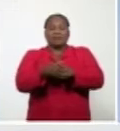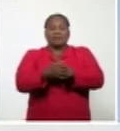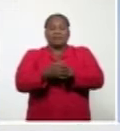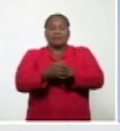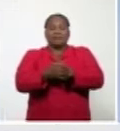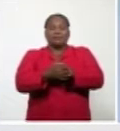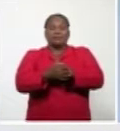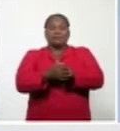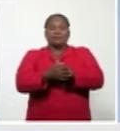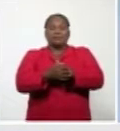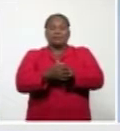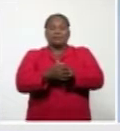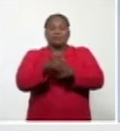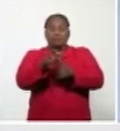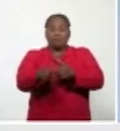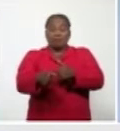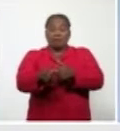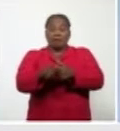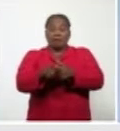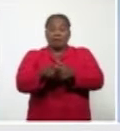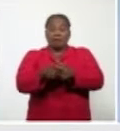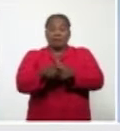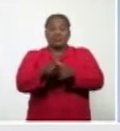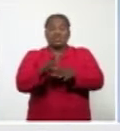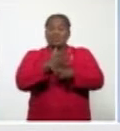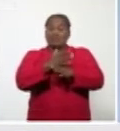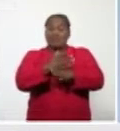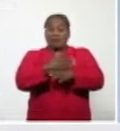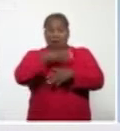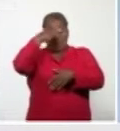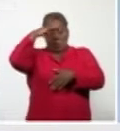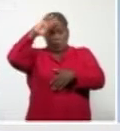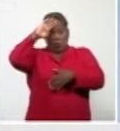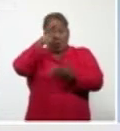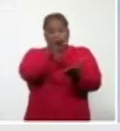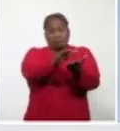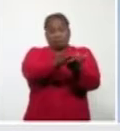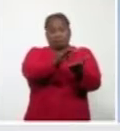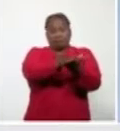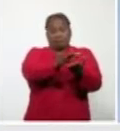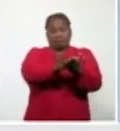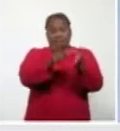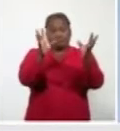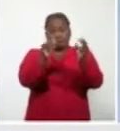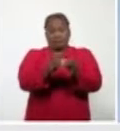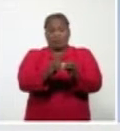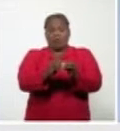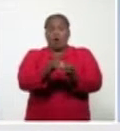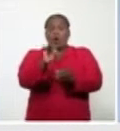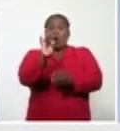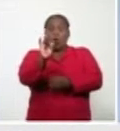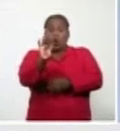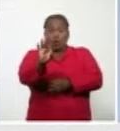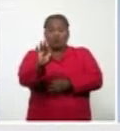As a result of this study, 13 samples tested positive to